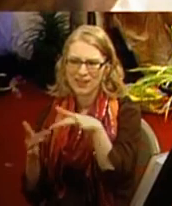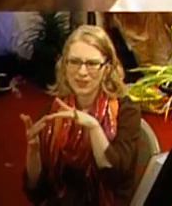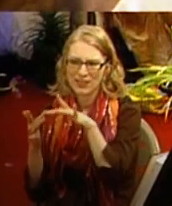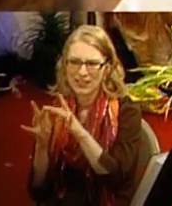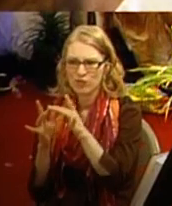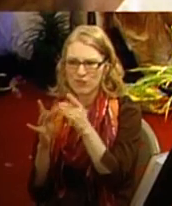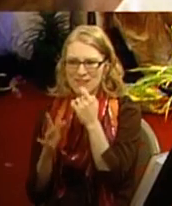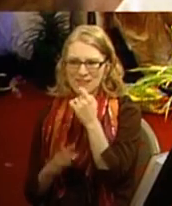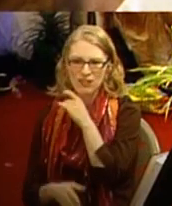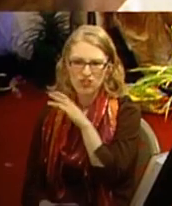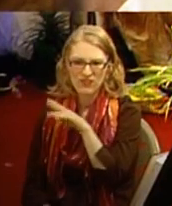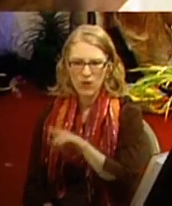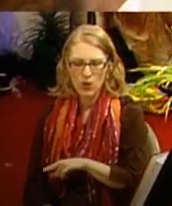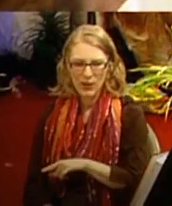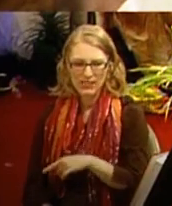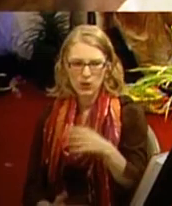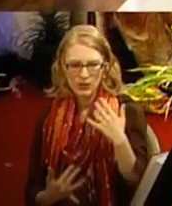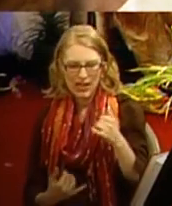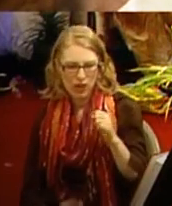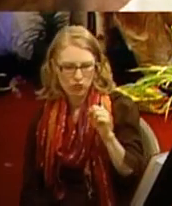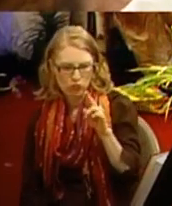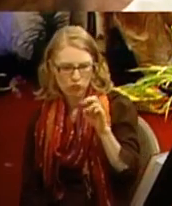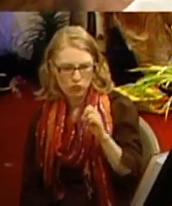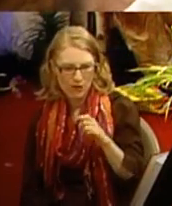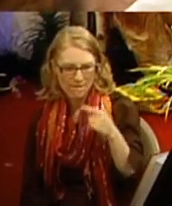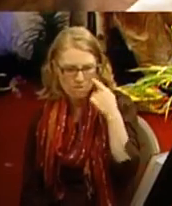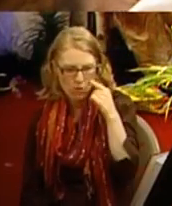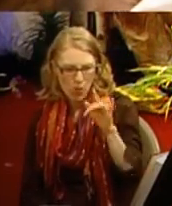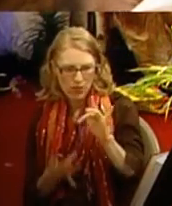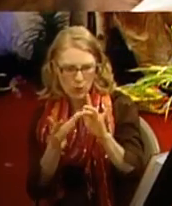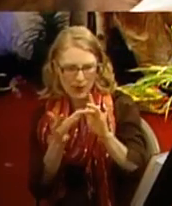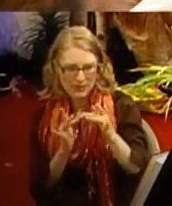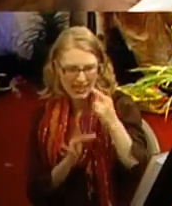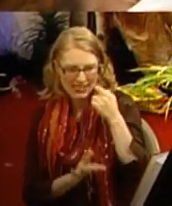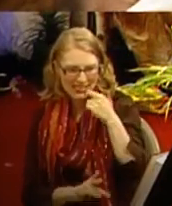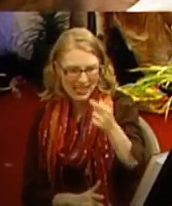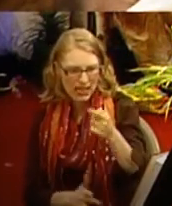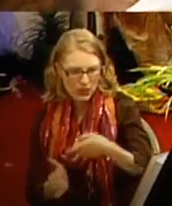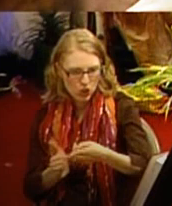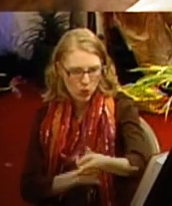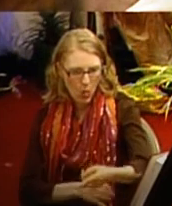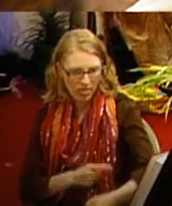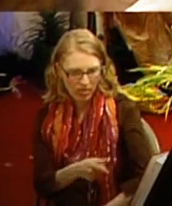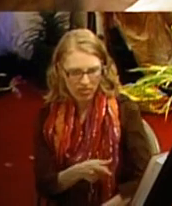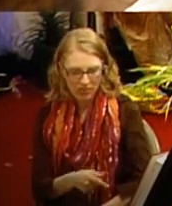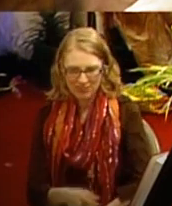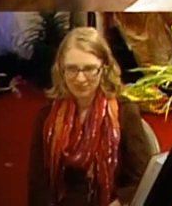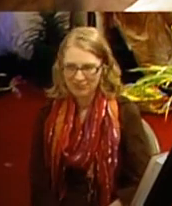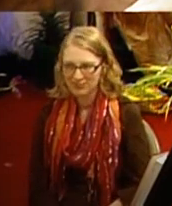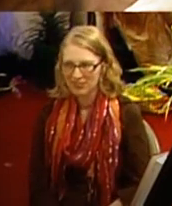Now she's suing this website for telling the truth.